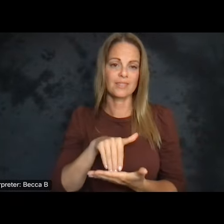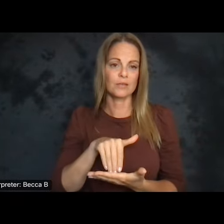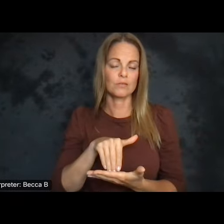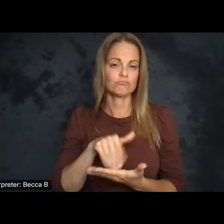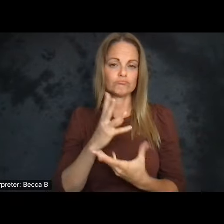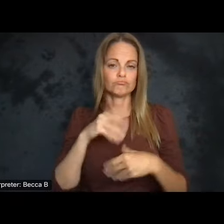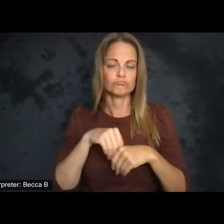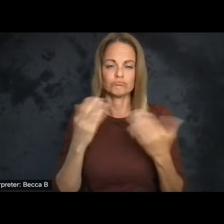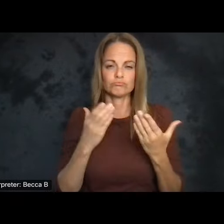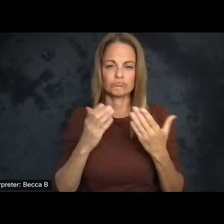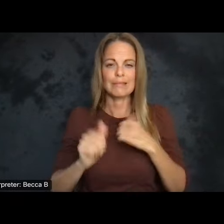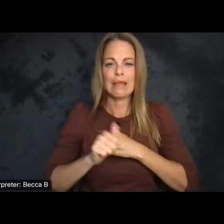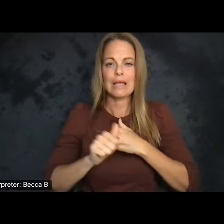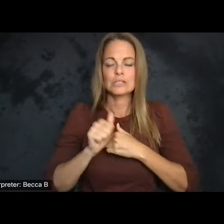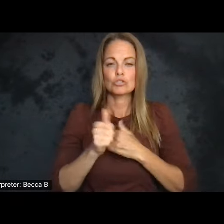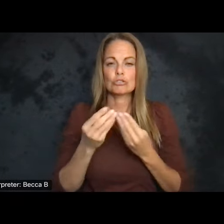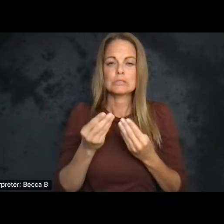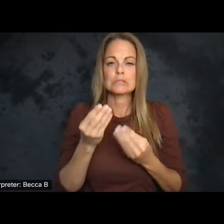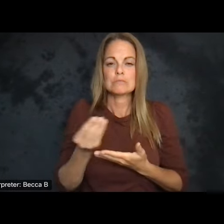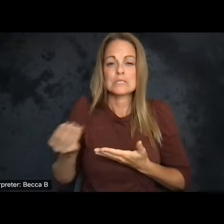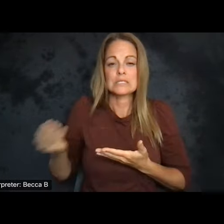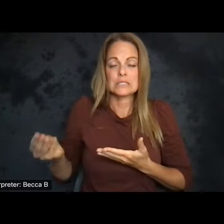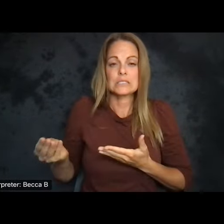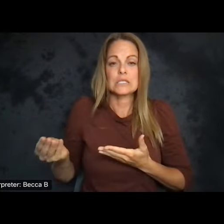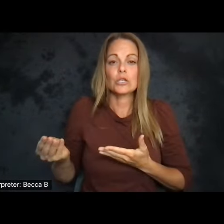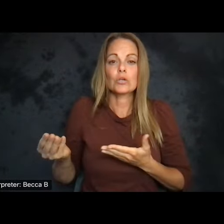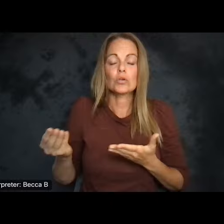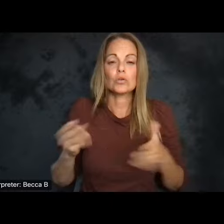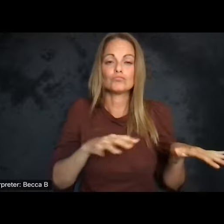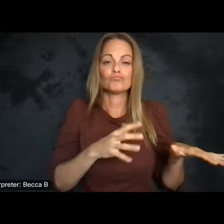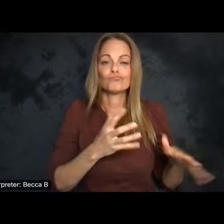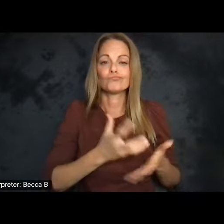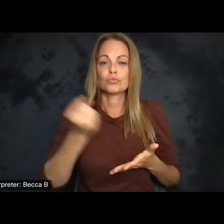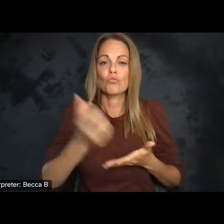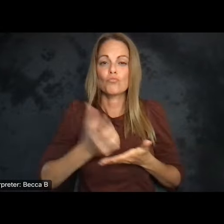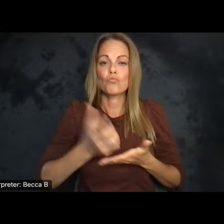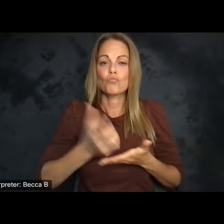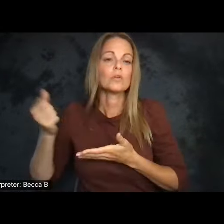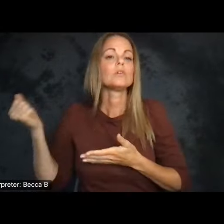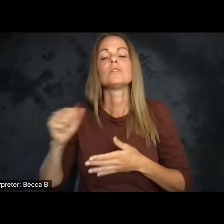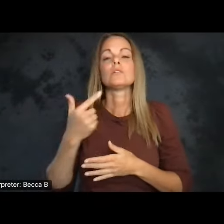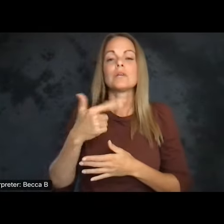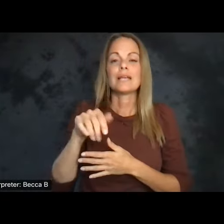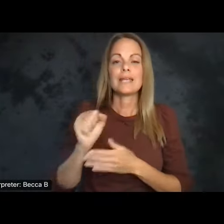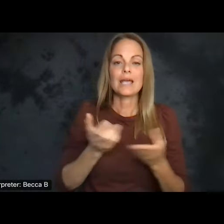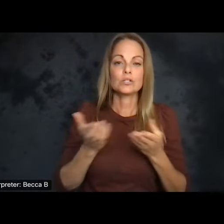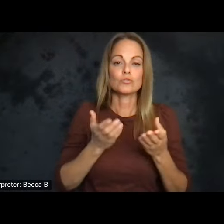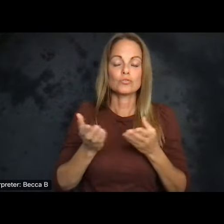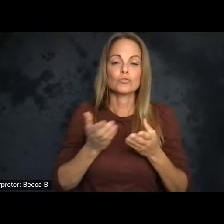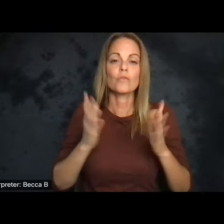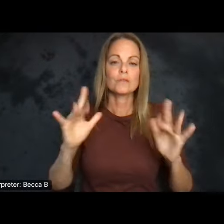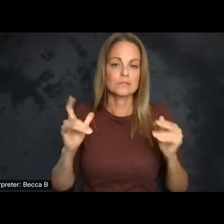of hazardous material abatement, which is completed, gas service upgrade project, which is